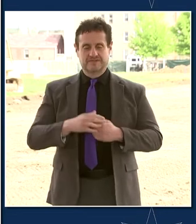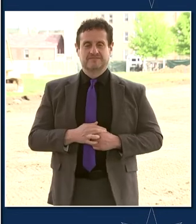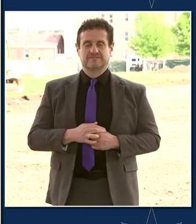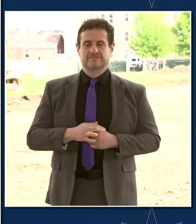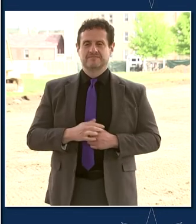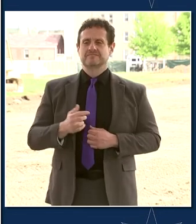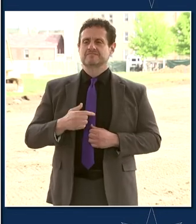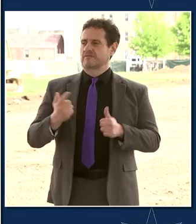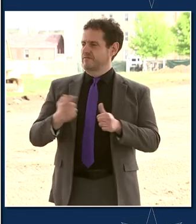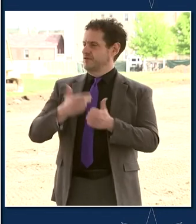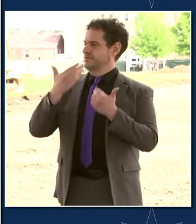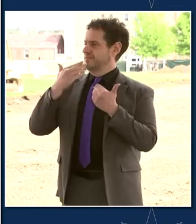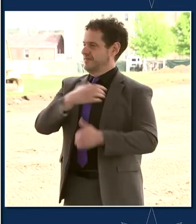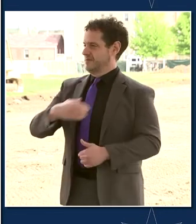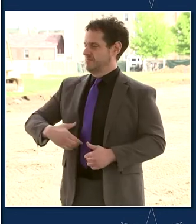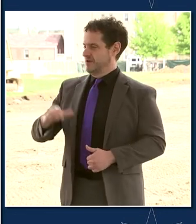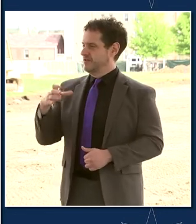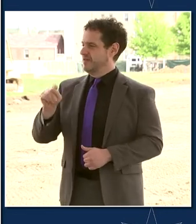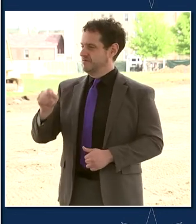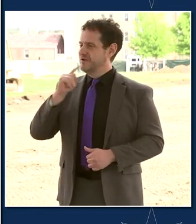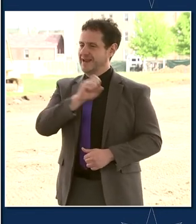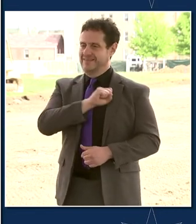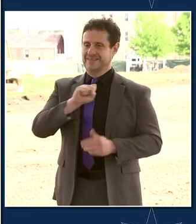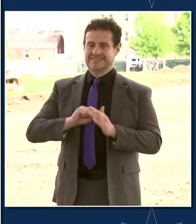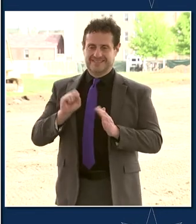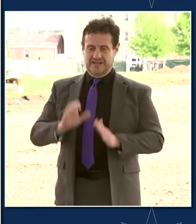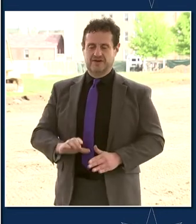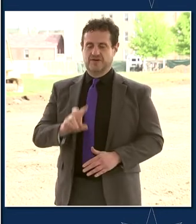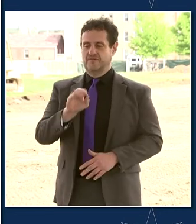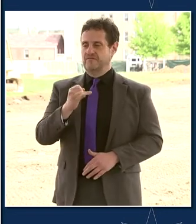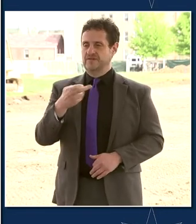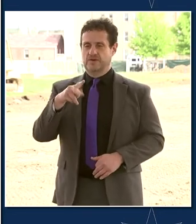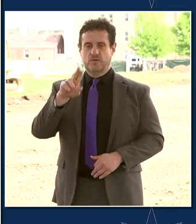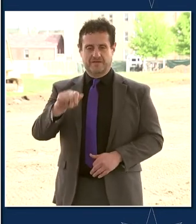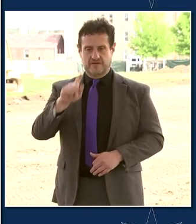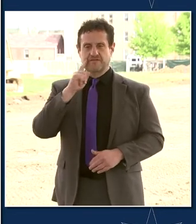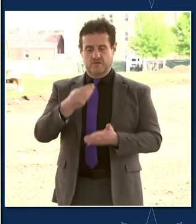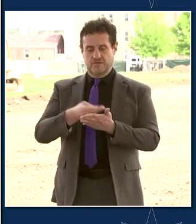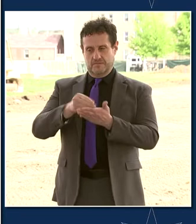Mayor Lightfoot and Senator Villanueva for funding the new field.